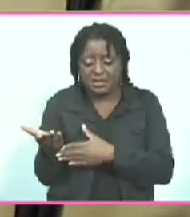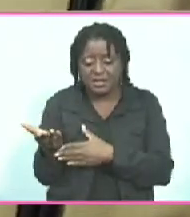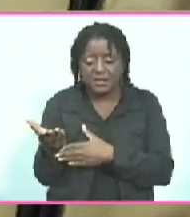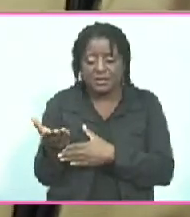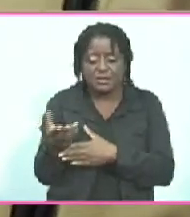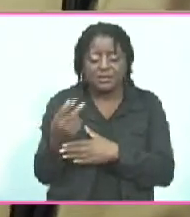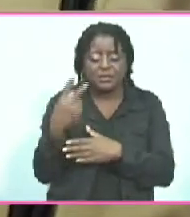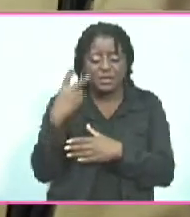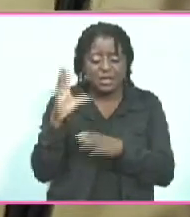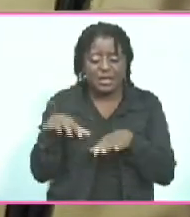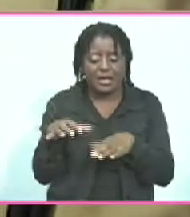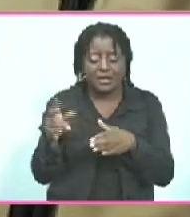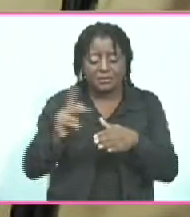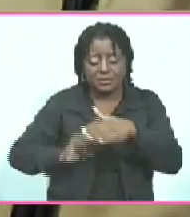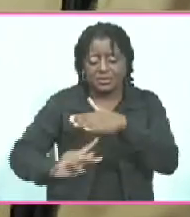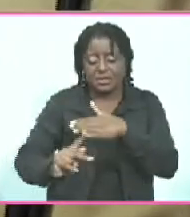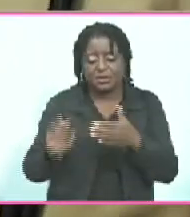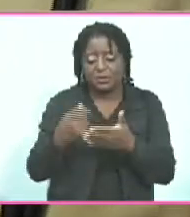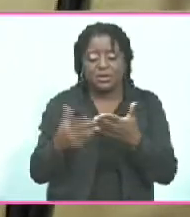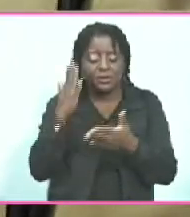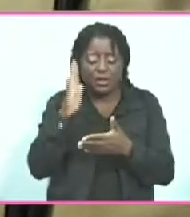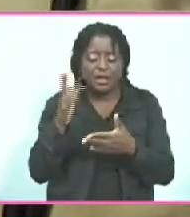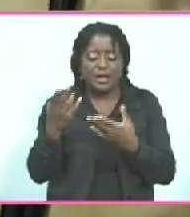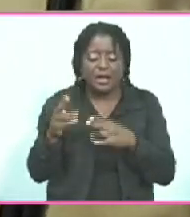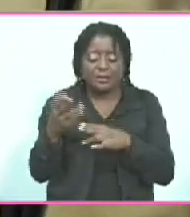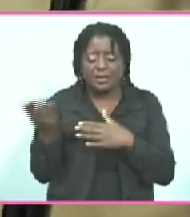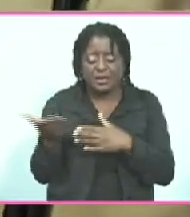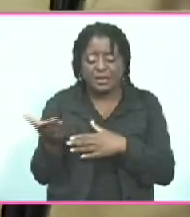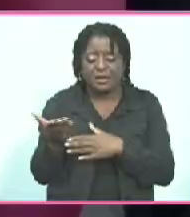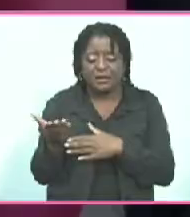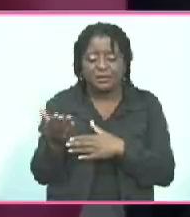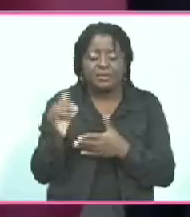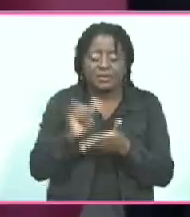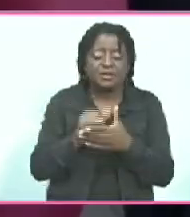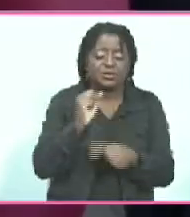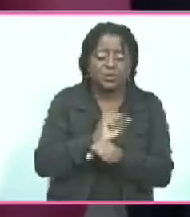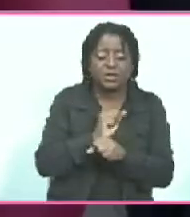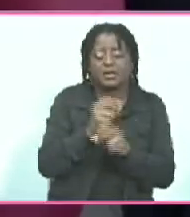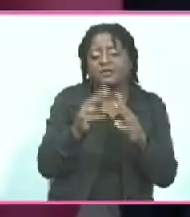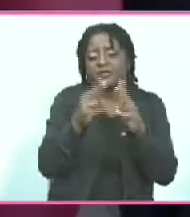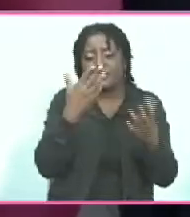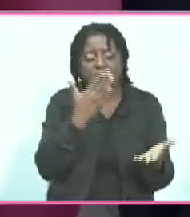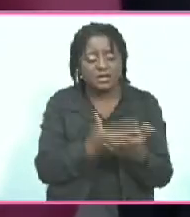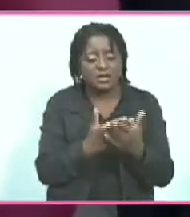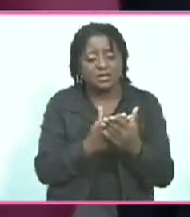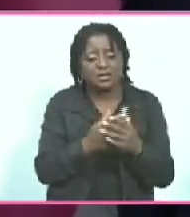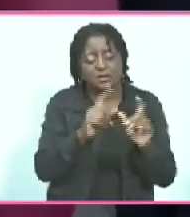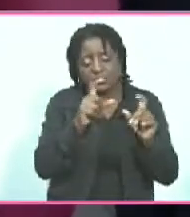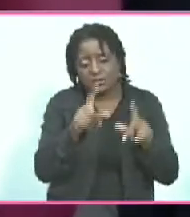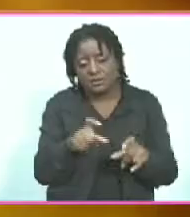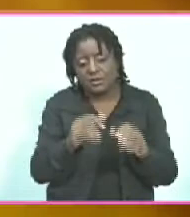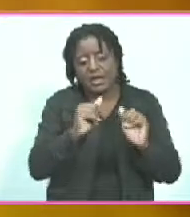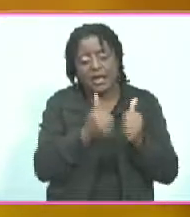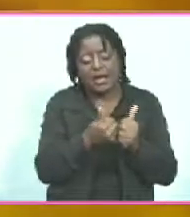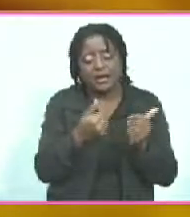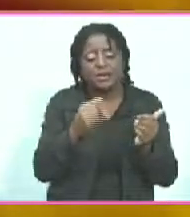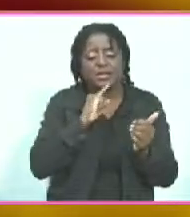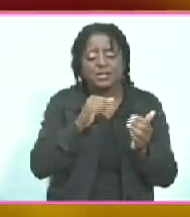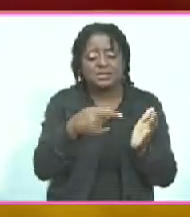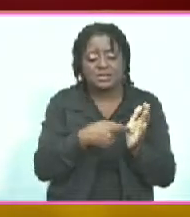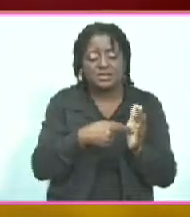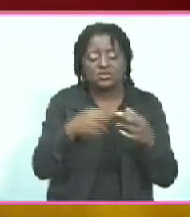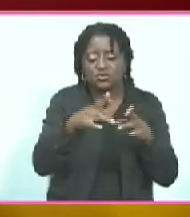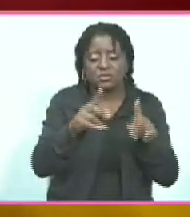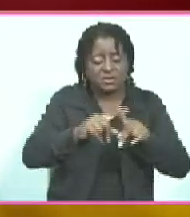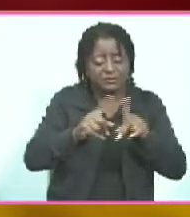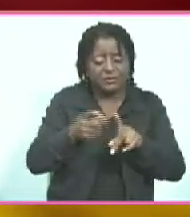see here. So that predictive policing concept is working very good. Just how does the incident room differ from Crime Stoppers?